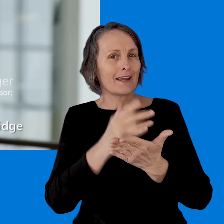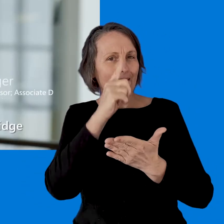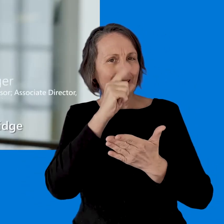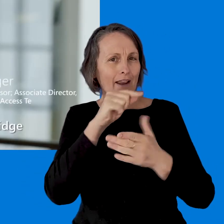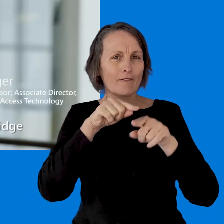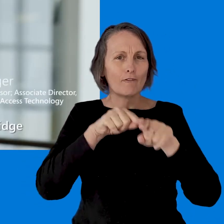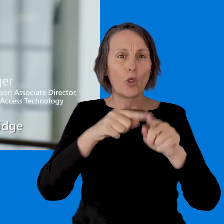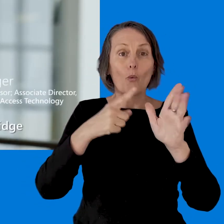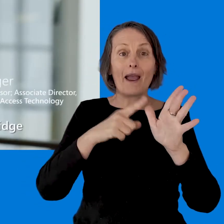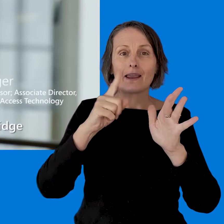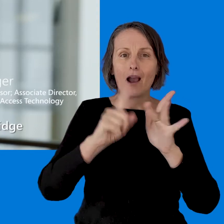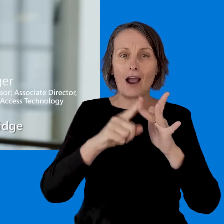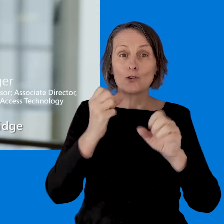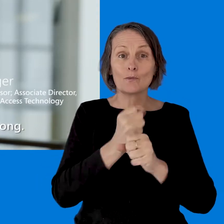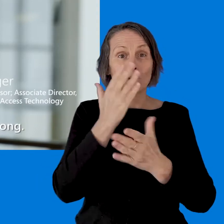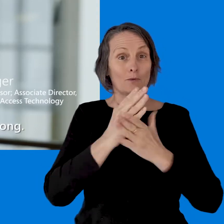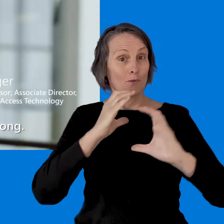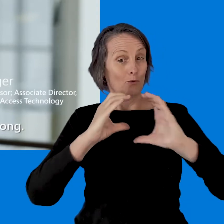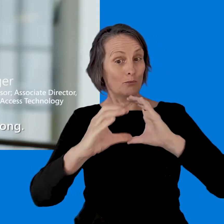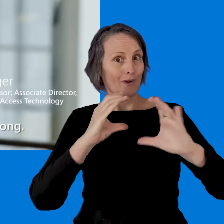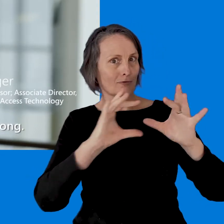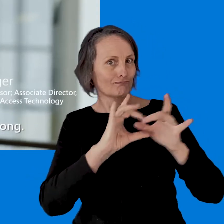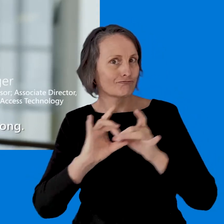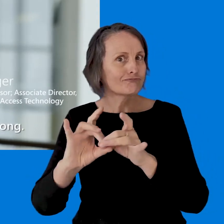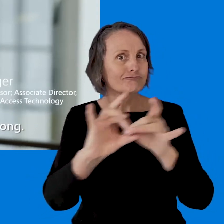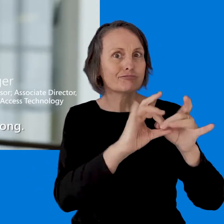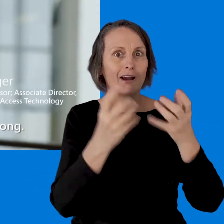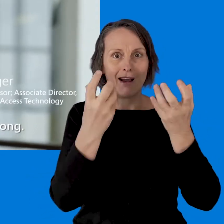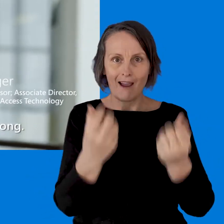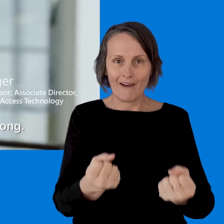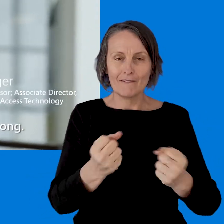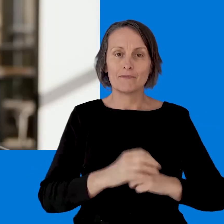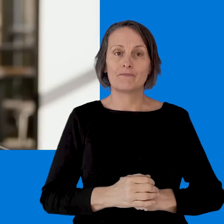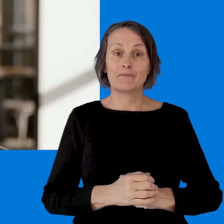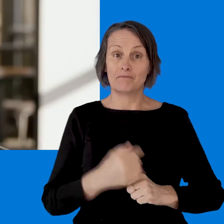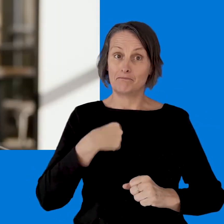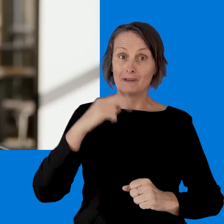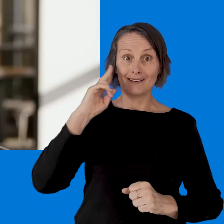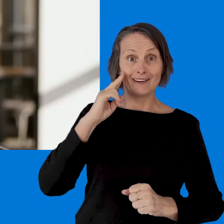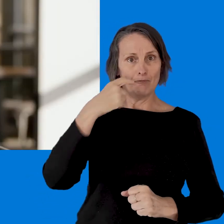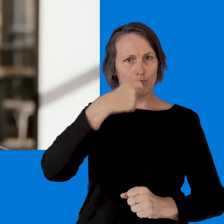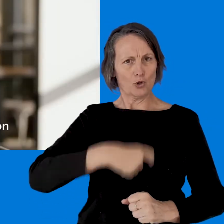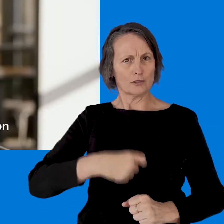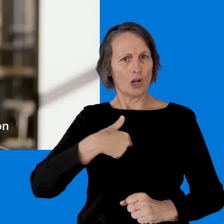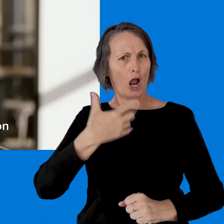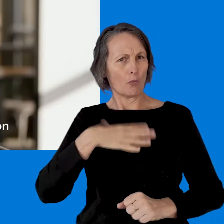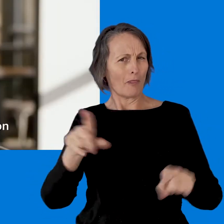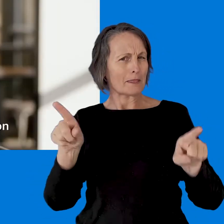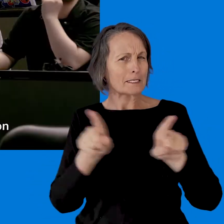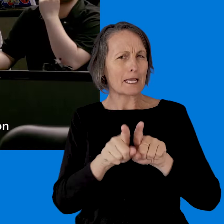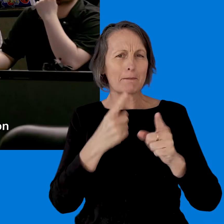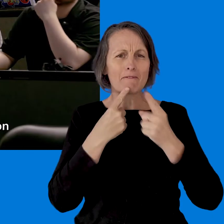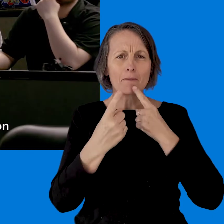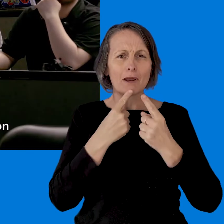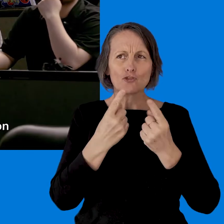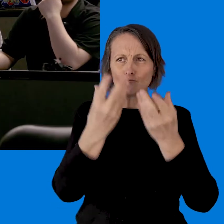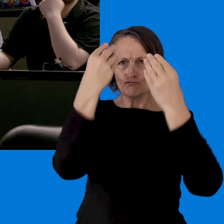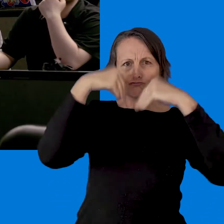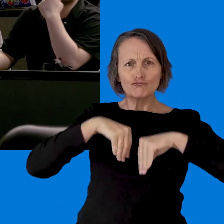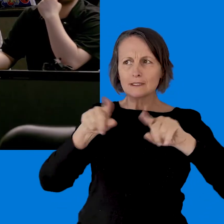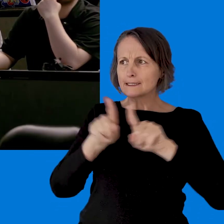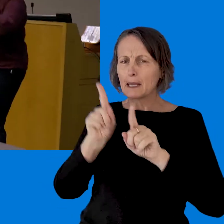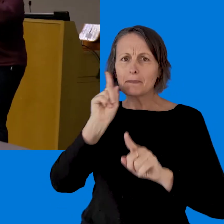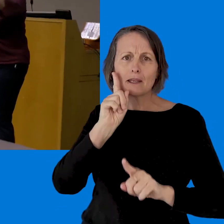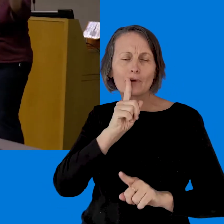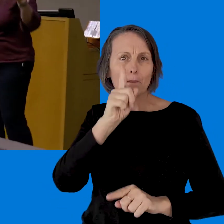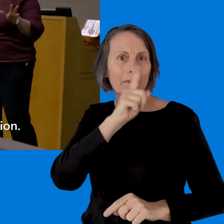to provide another really strong bridge for the gap that has been there so long. As a deaf person, I want the exact same information that